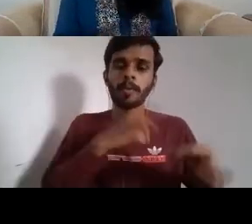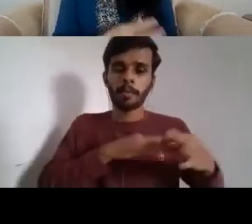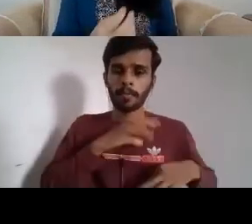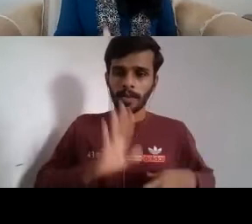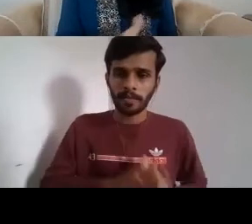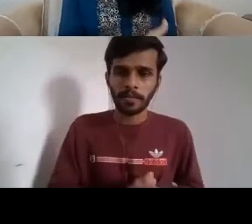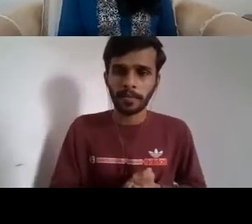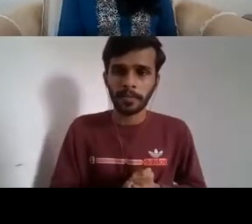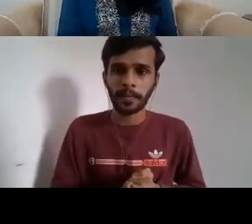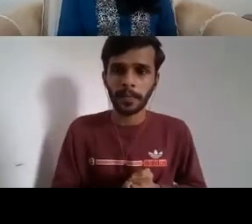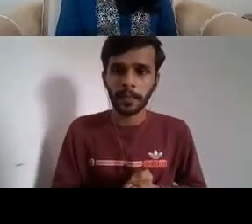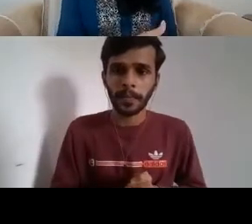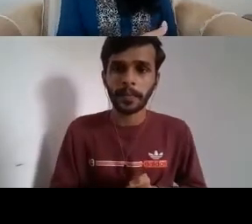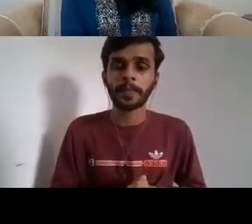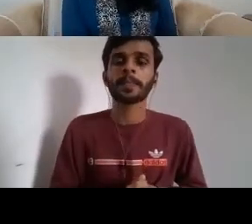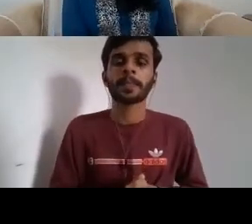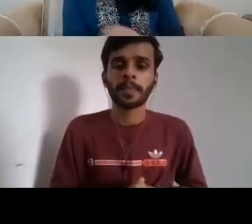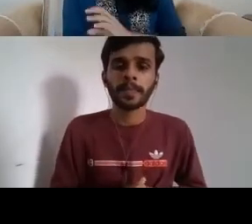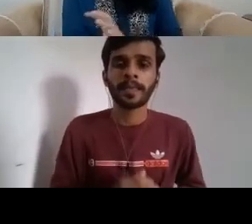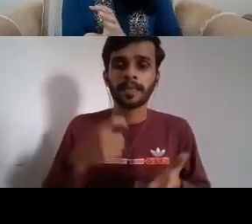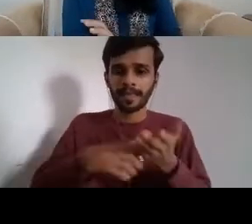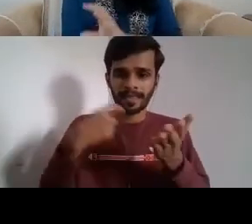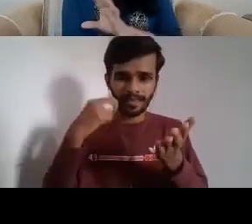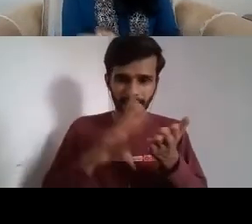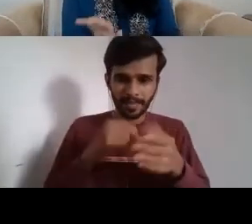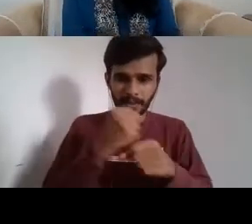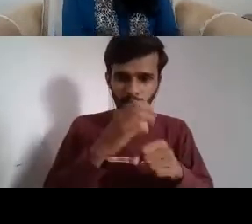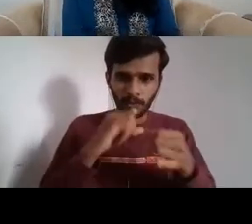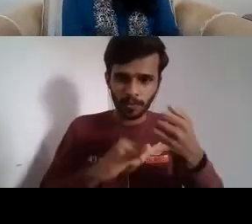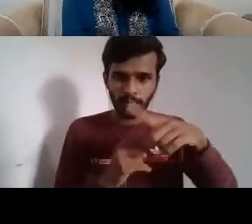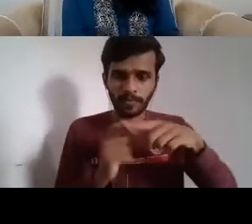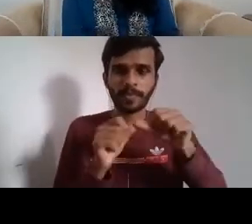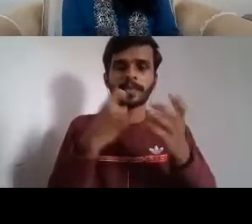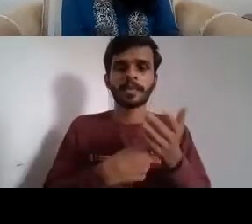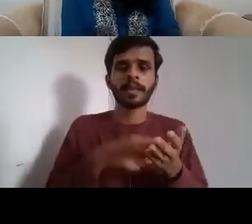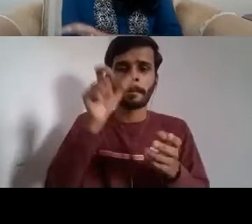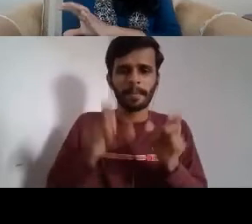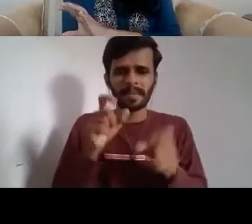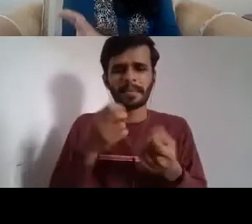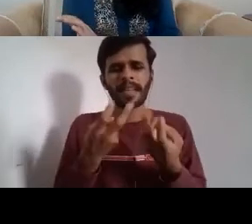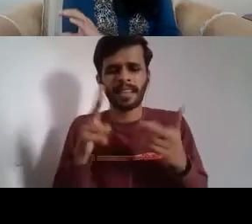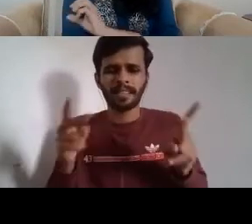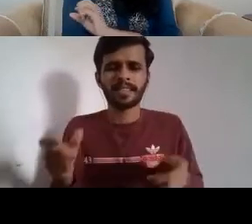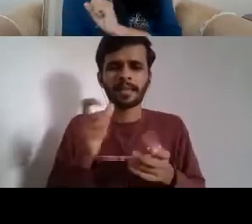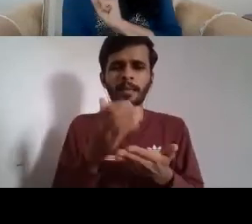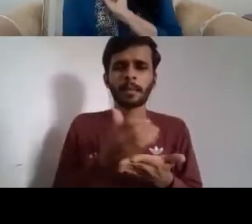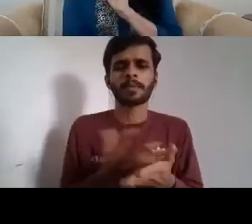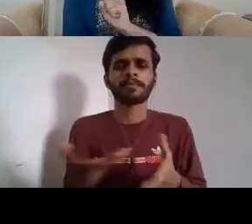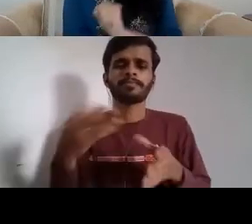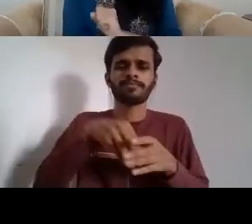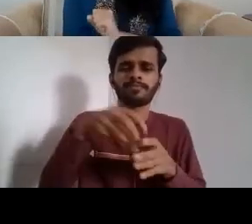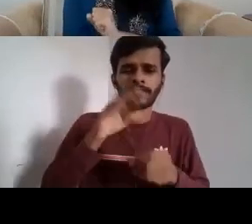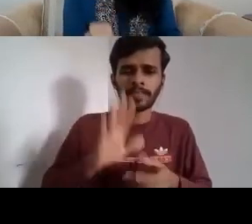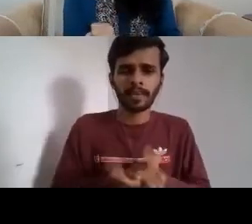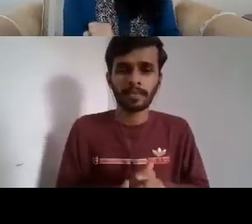Bob Dylan, Eric Clapton, Ringo Starr, many others performed at this concert. The concert resulted in a